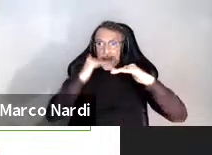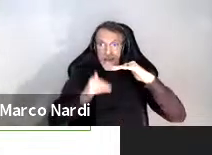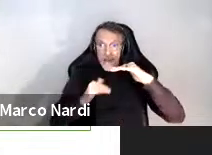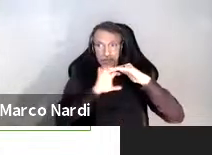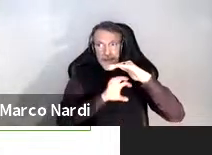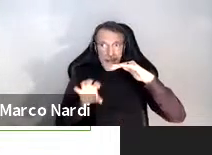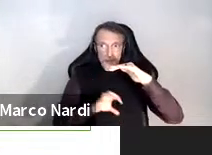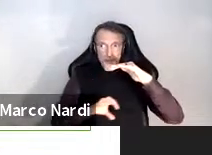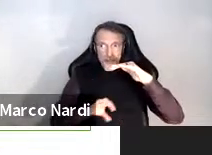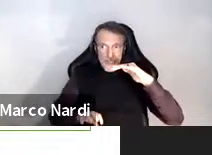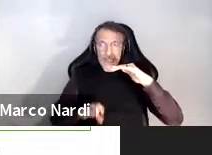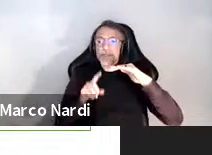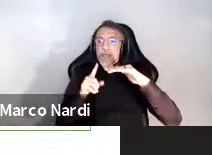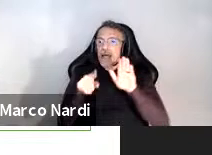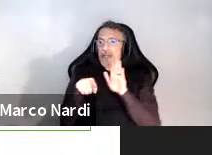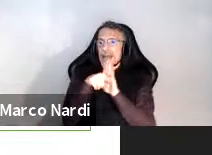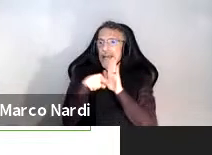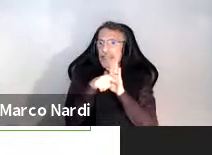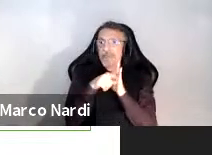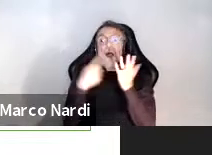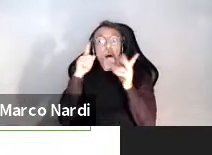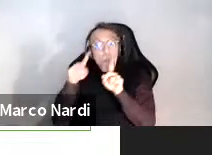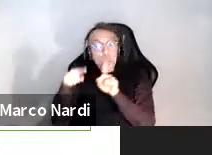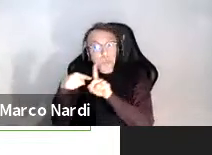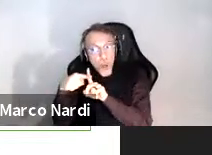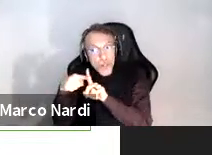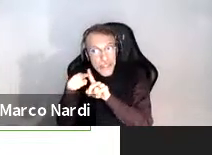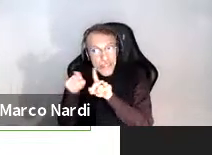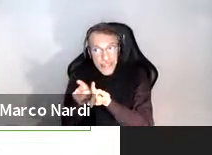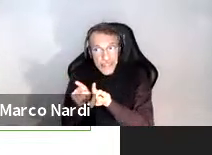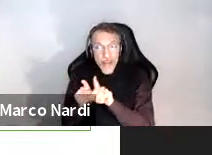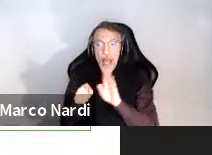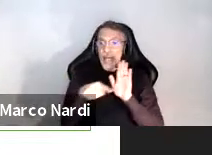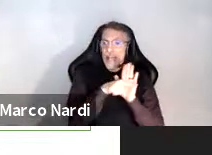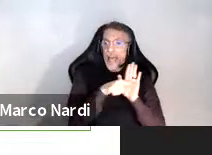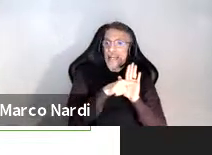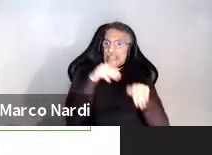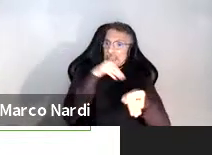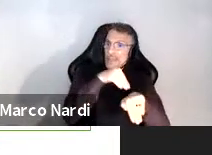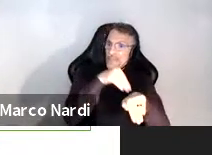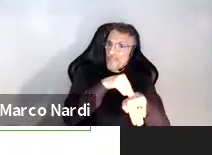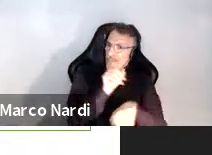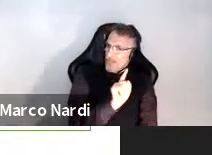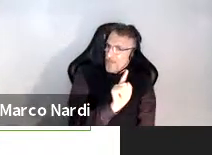are negative impacts and positive impacts. Now, the negative impacts